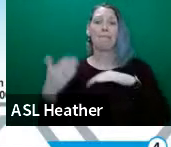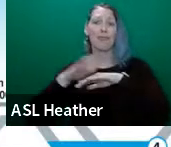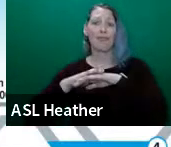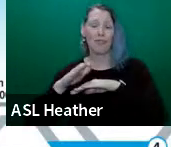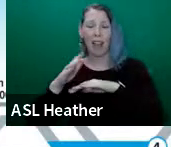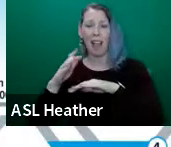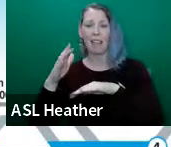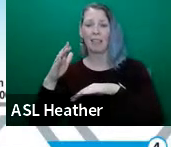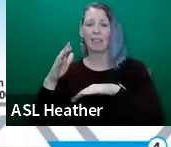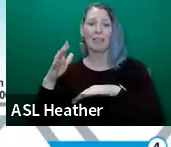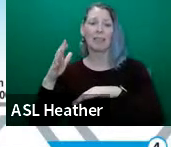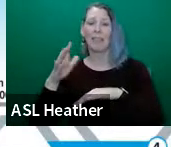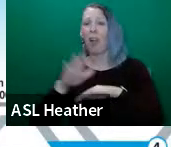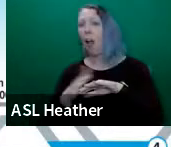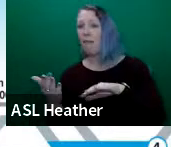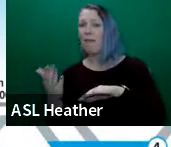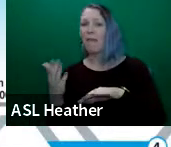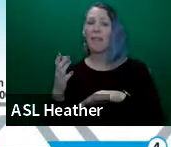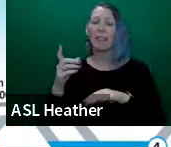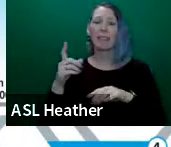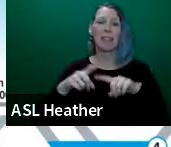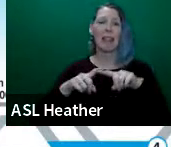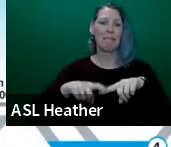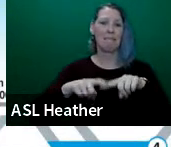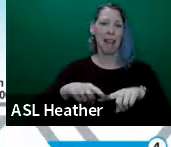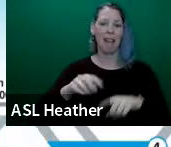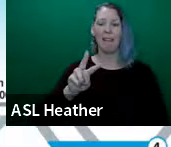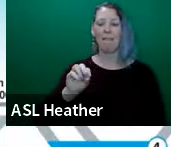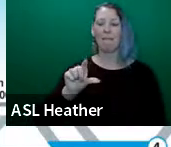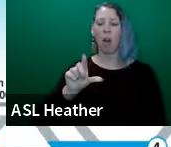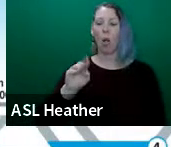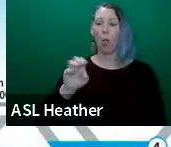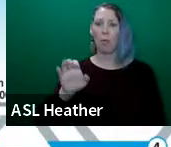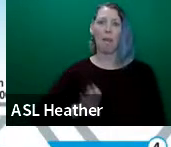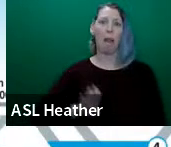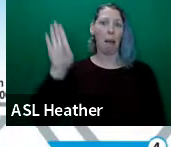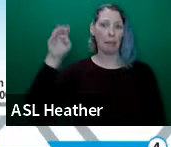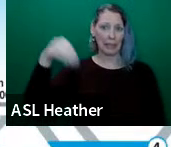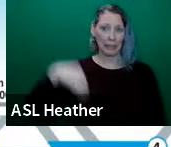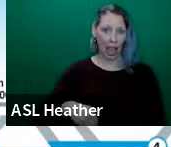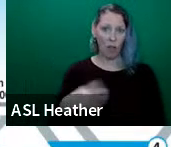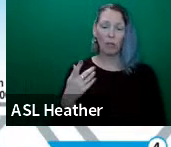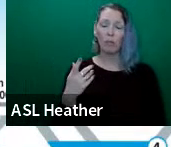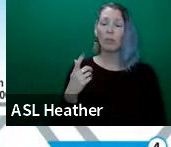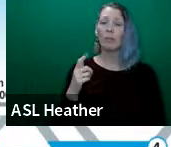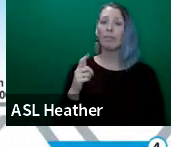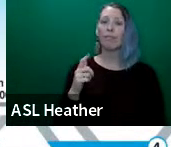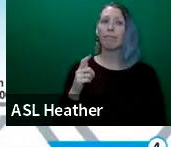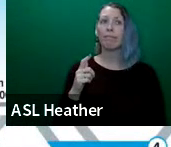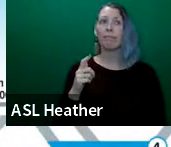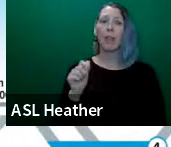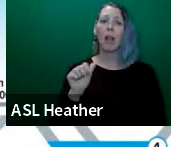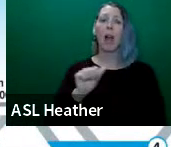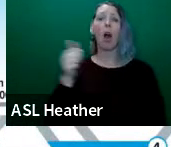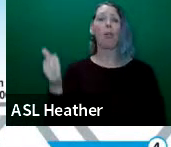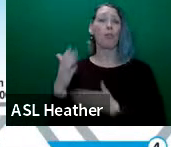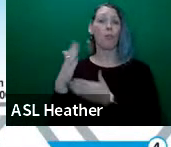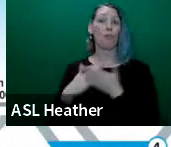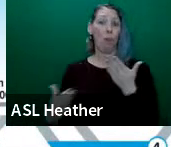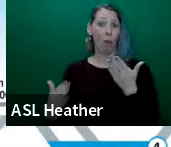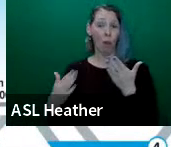you that sensitivity you're getting at, President Peterson, about the volumes going up and down. The other component